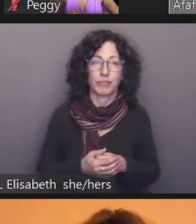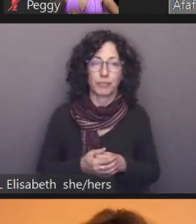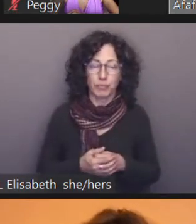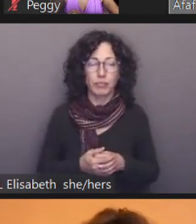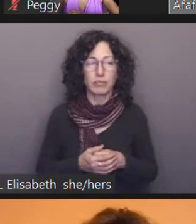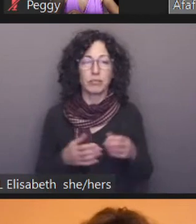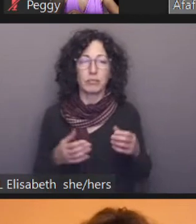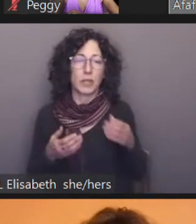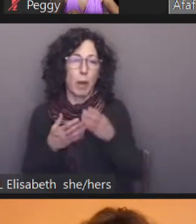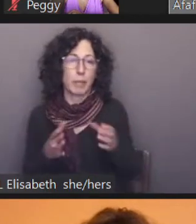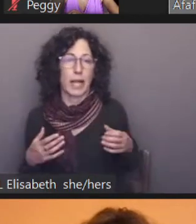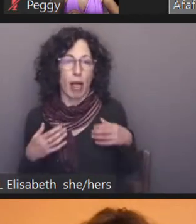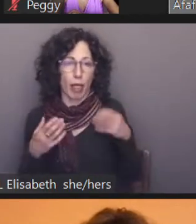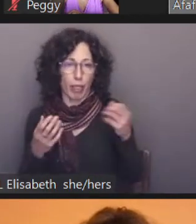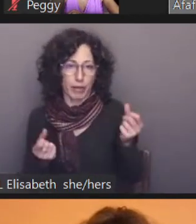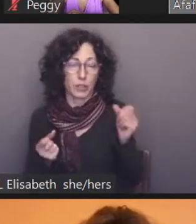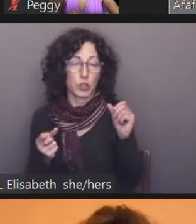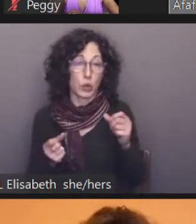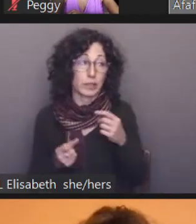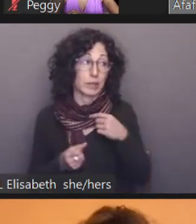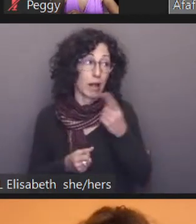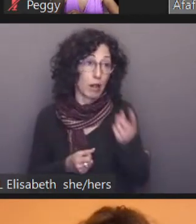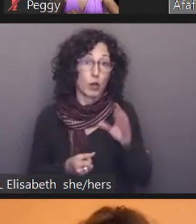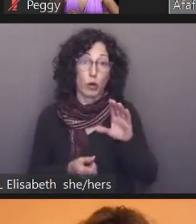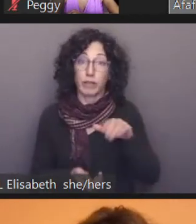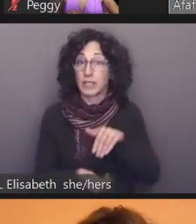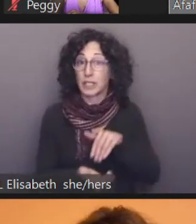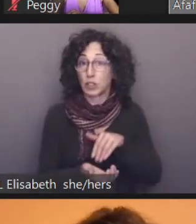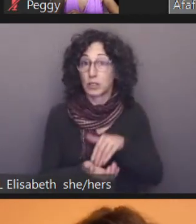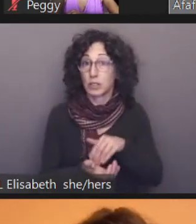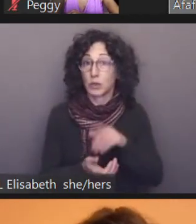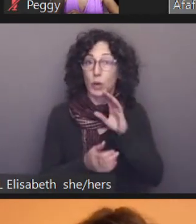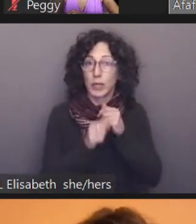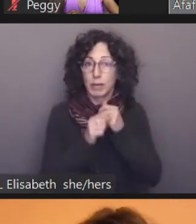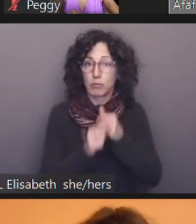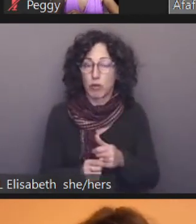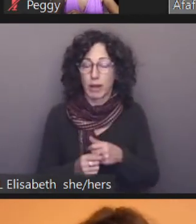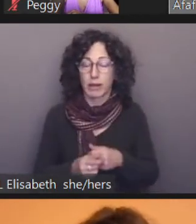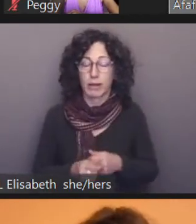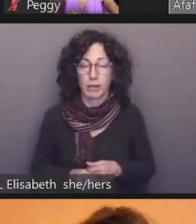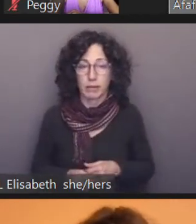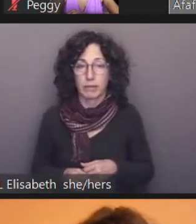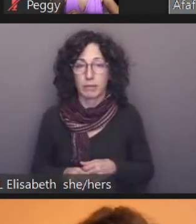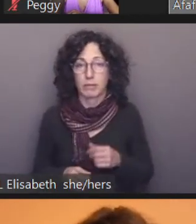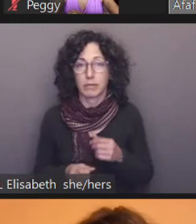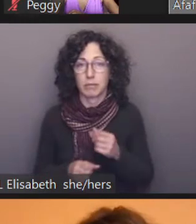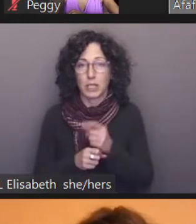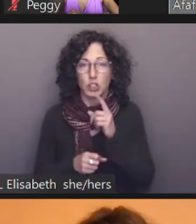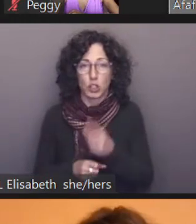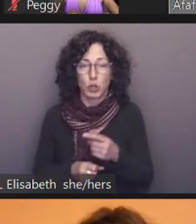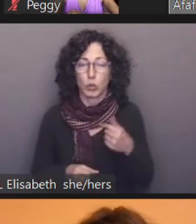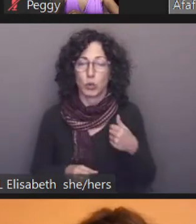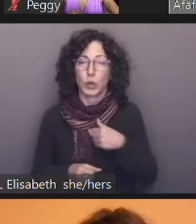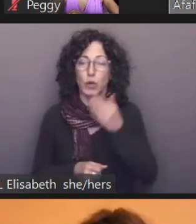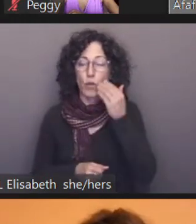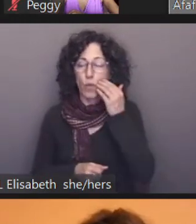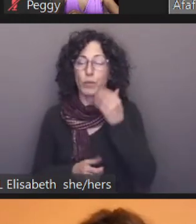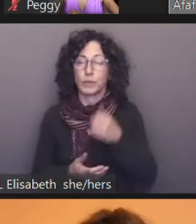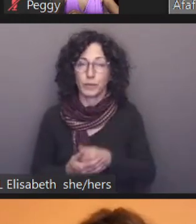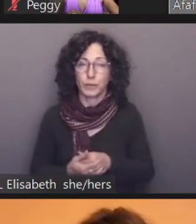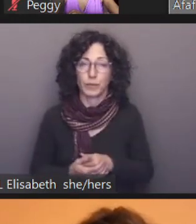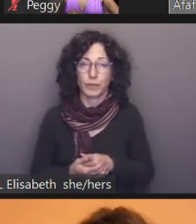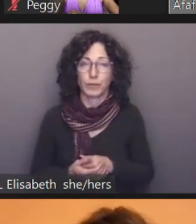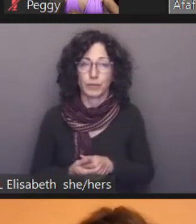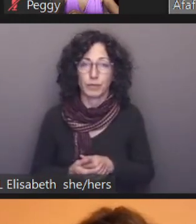apps. You can let your physician know for us to keep track of it. So we're aware of those reports. It has not been shown